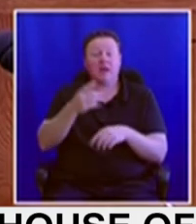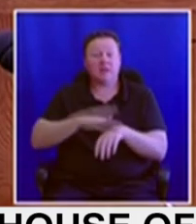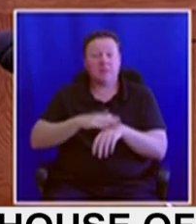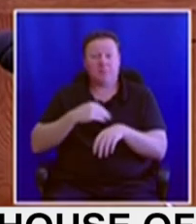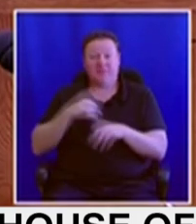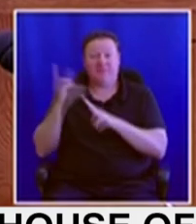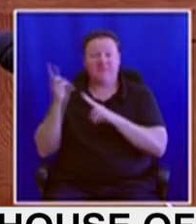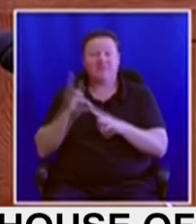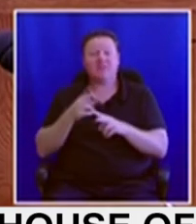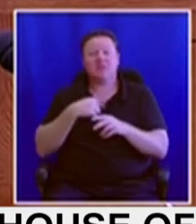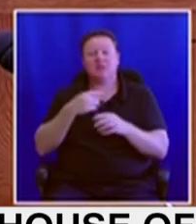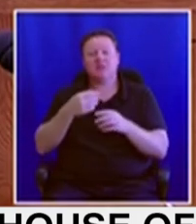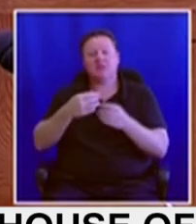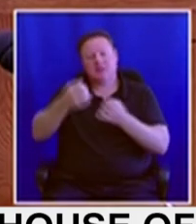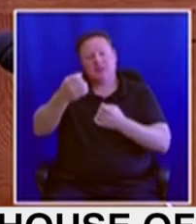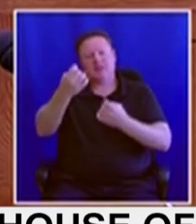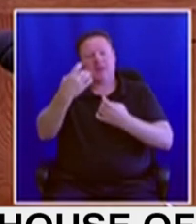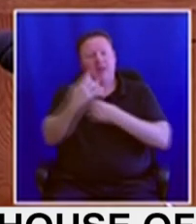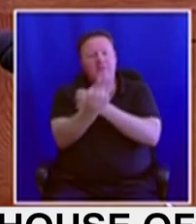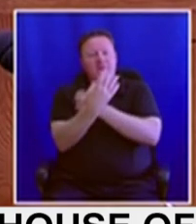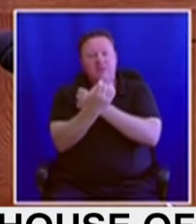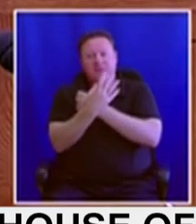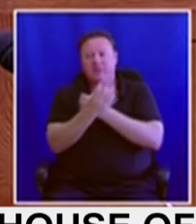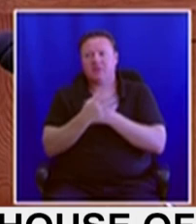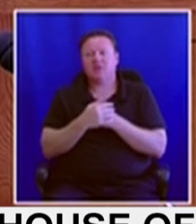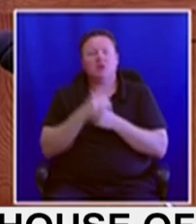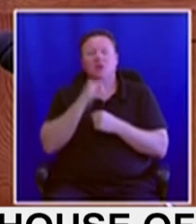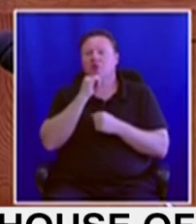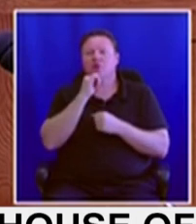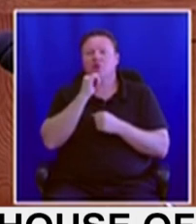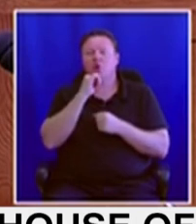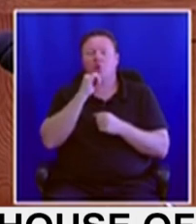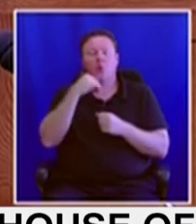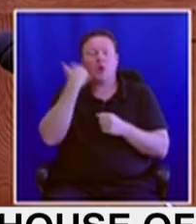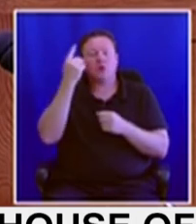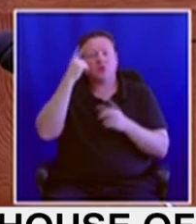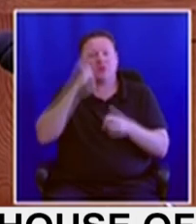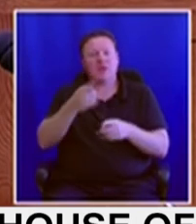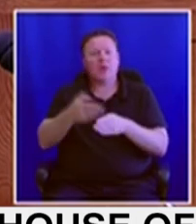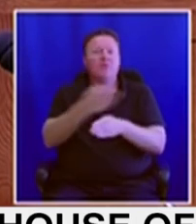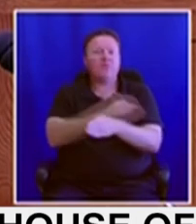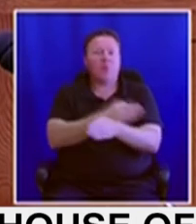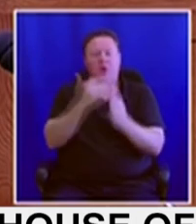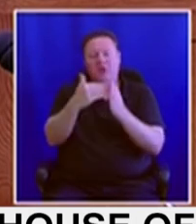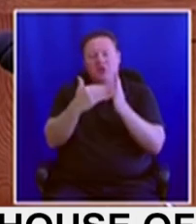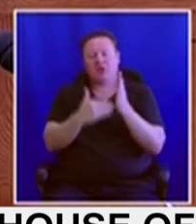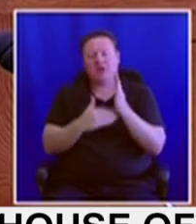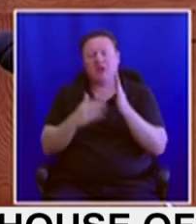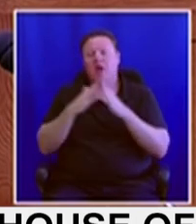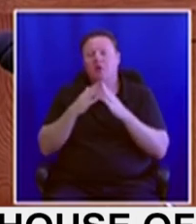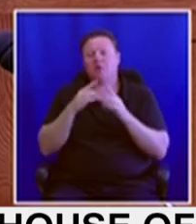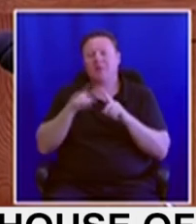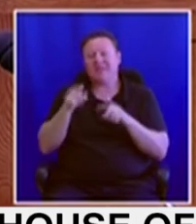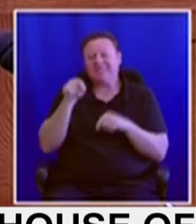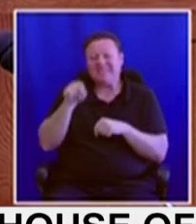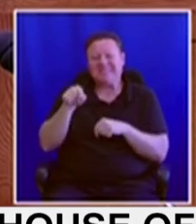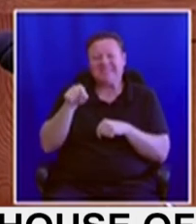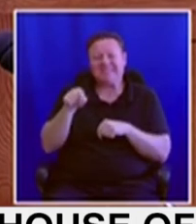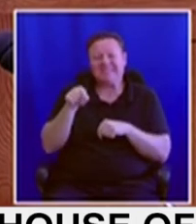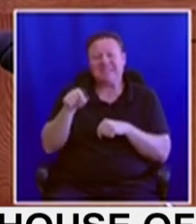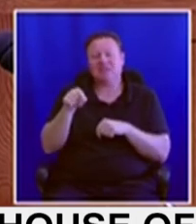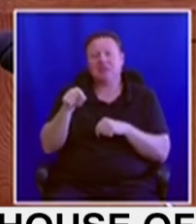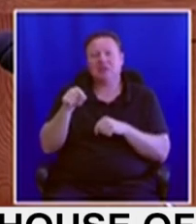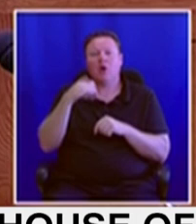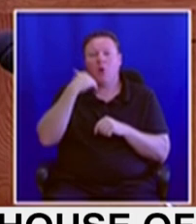therefore, without preempting the agenda of the House, this is one area that I would really like to